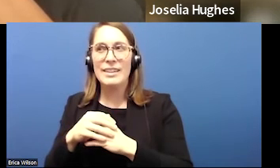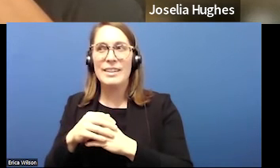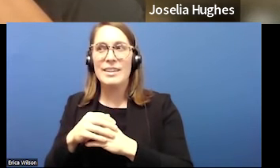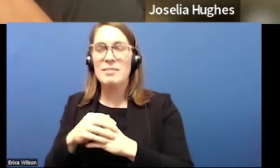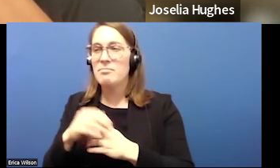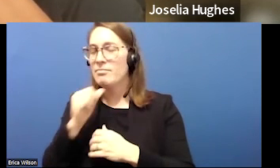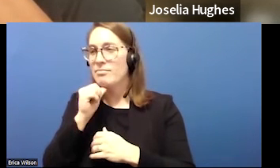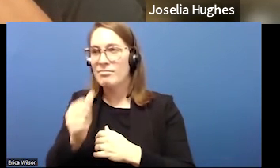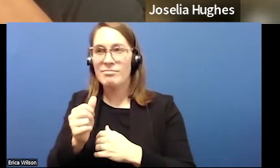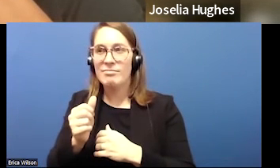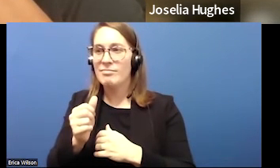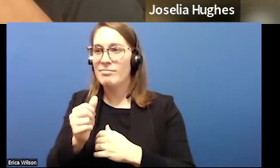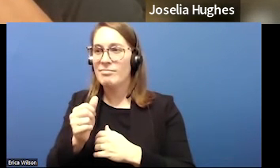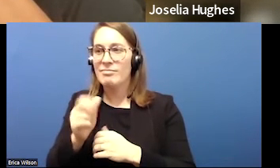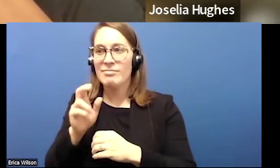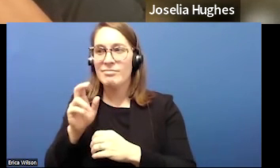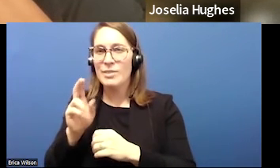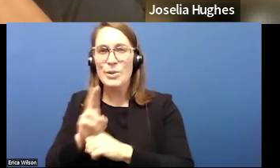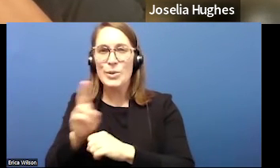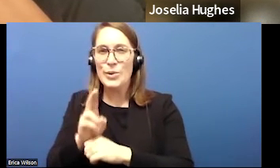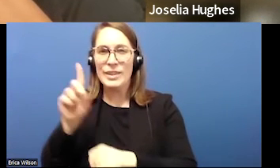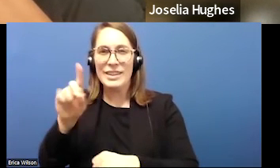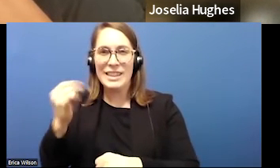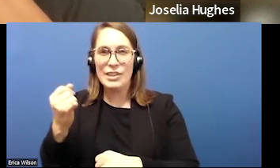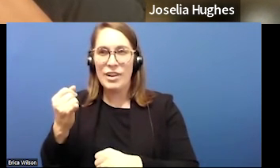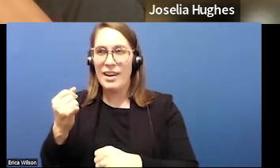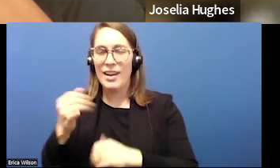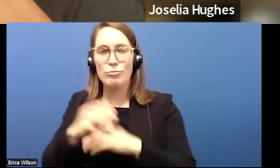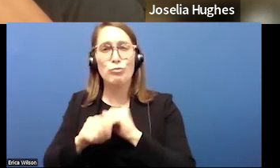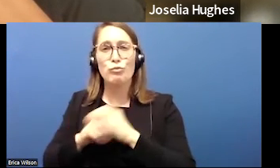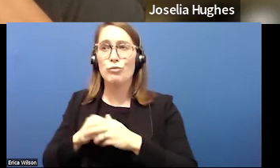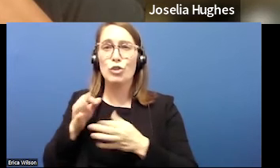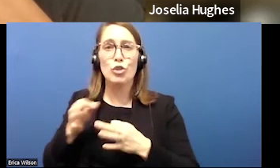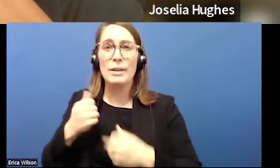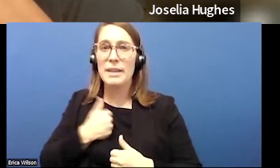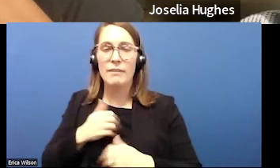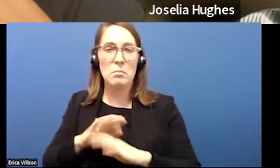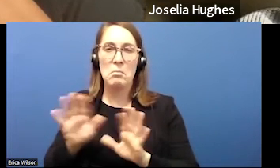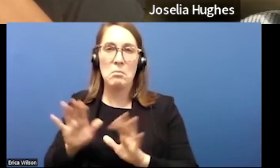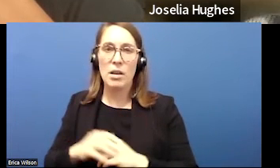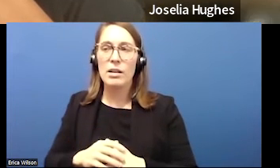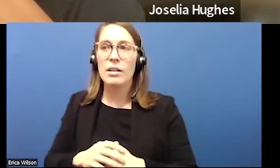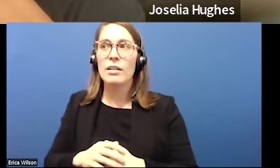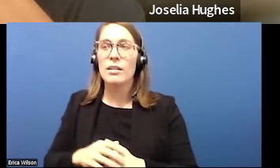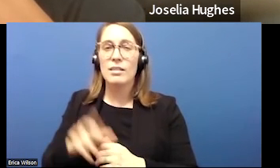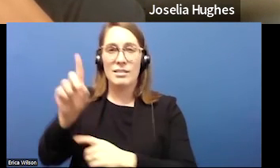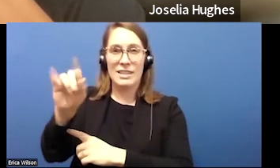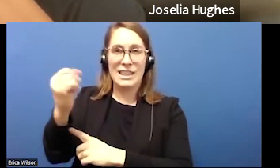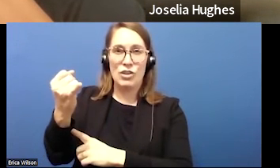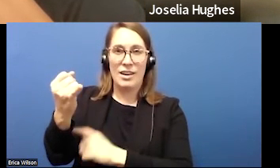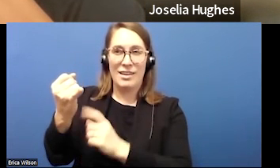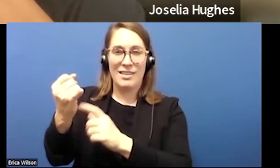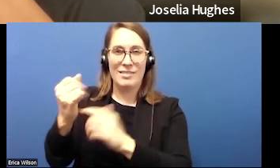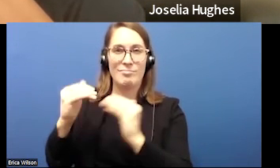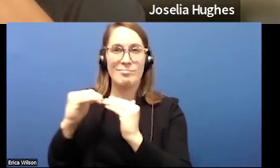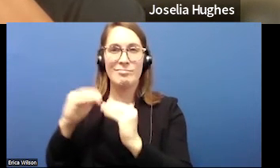do not use DJ loosely or to describe myself. Mhm. I think about